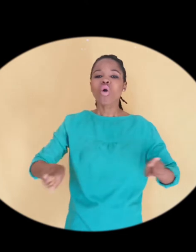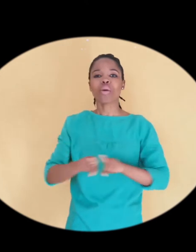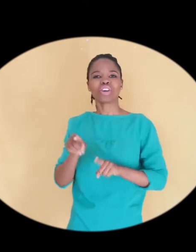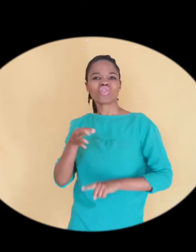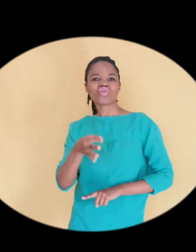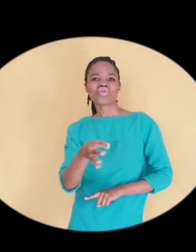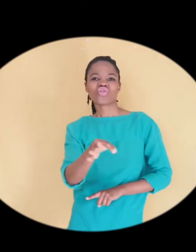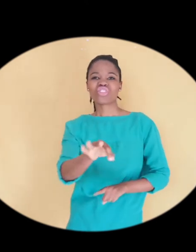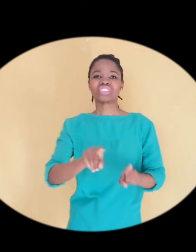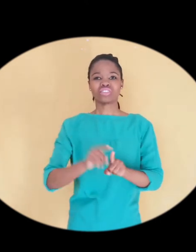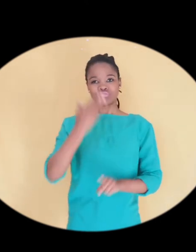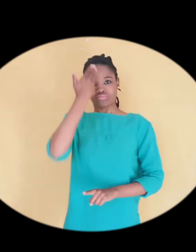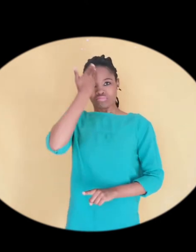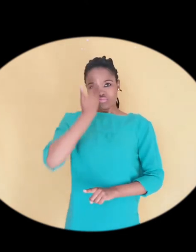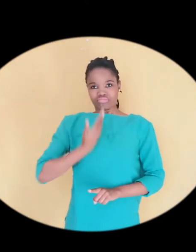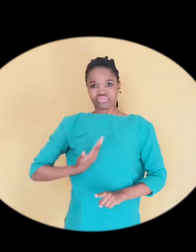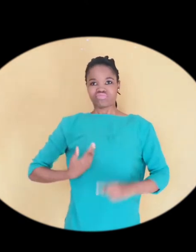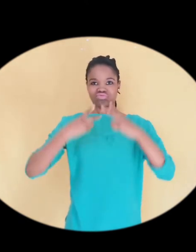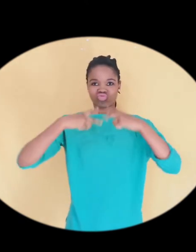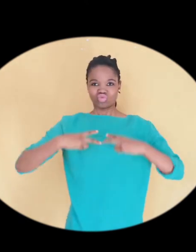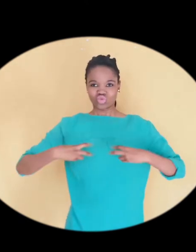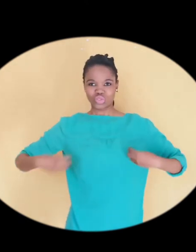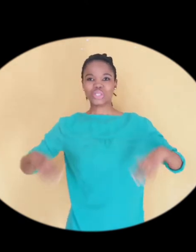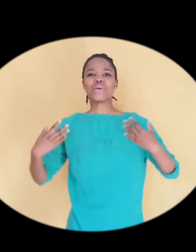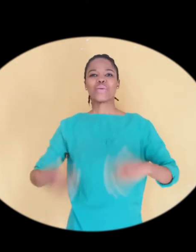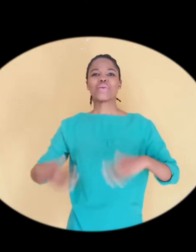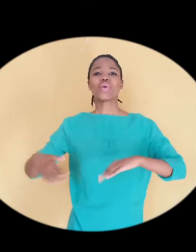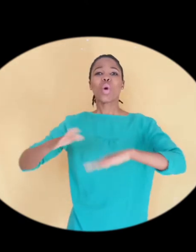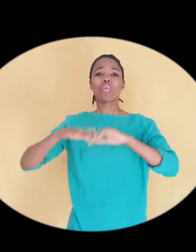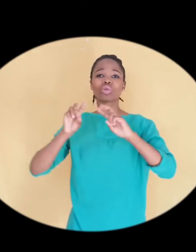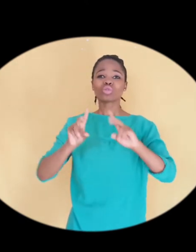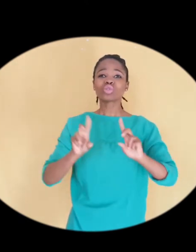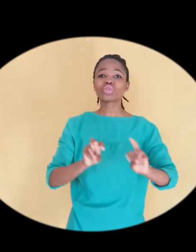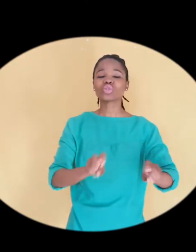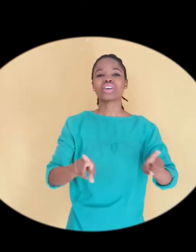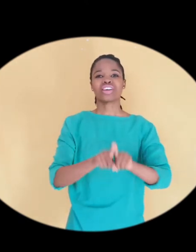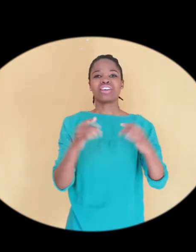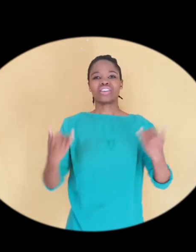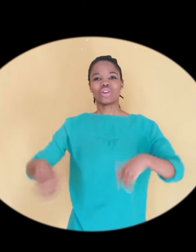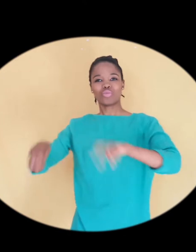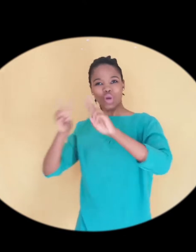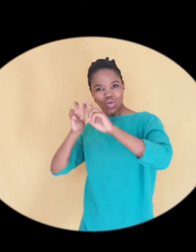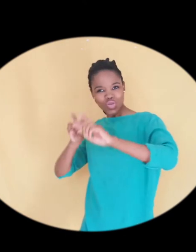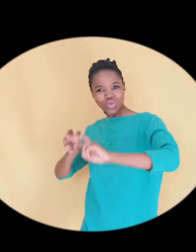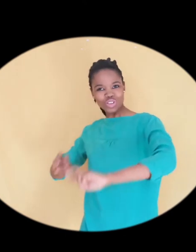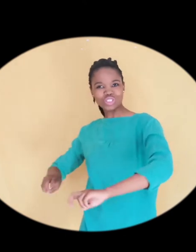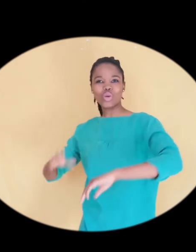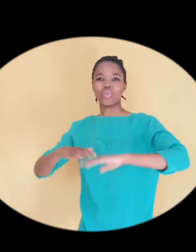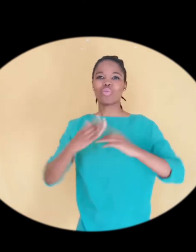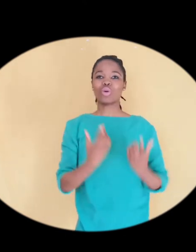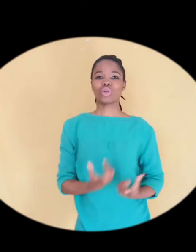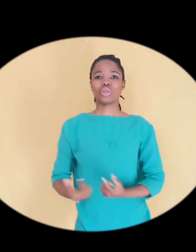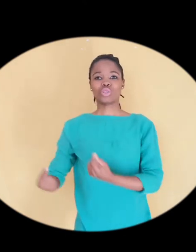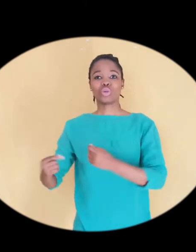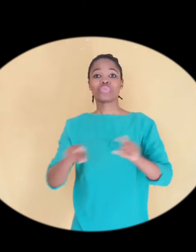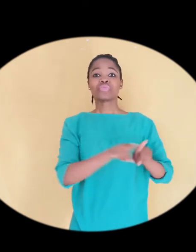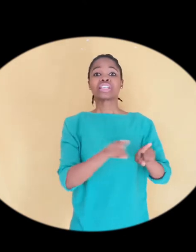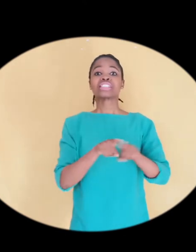fish, killing them and dissecting them really. And currently I'm in research.